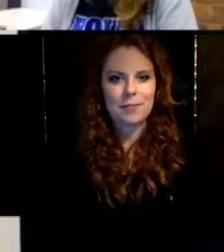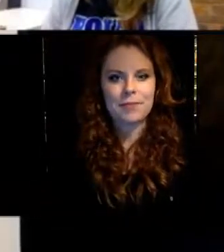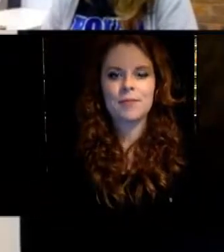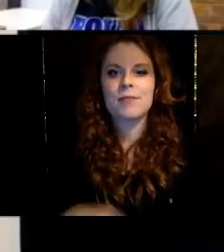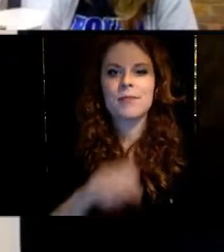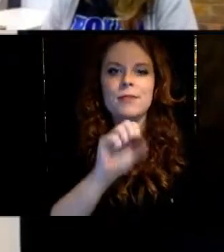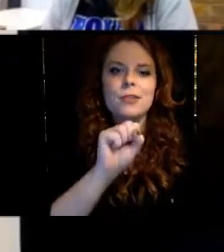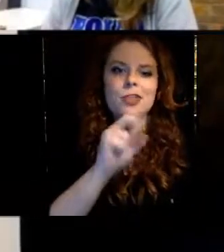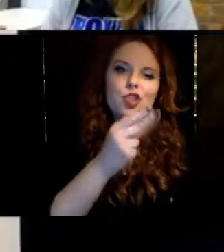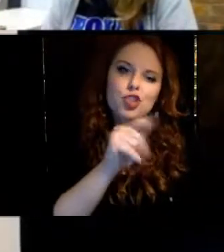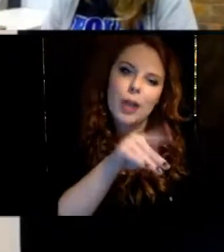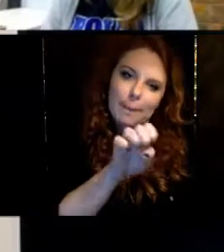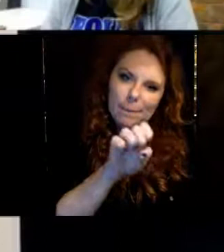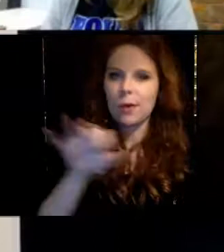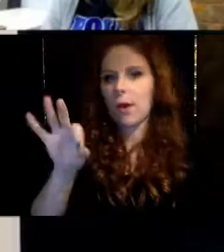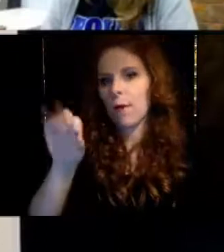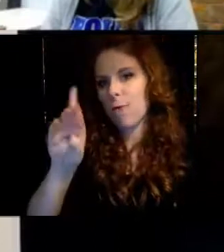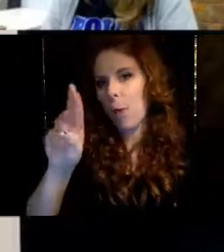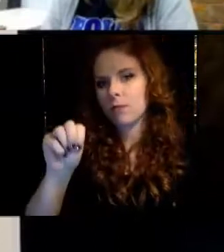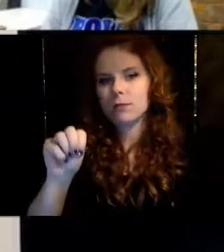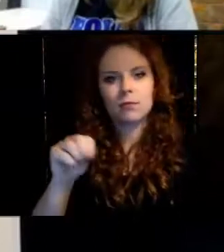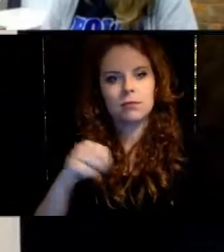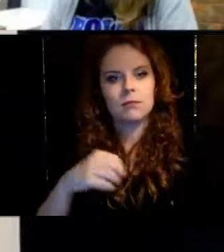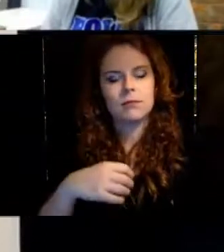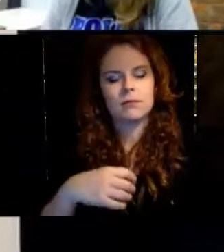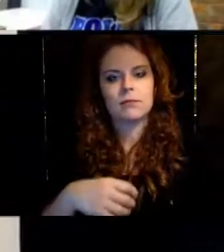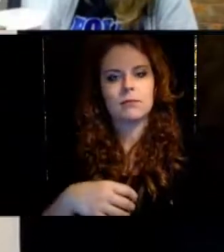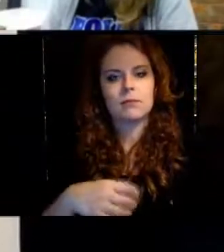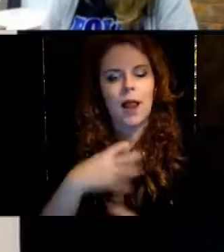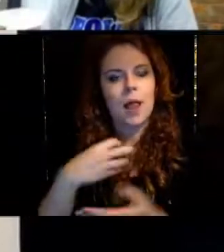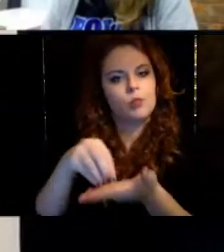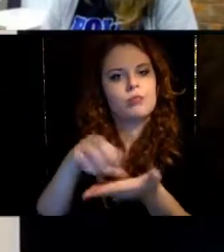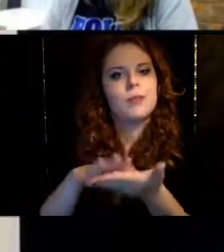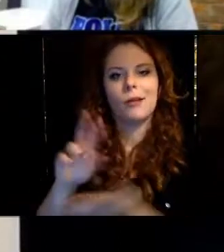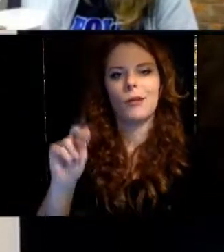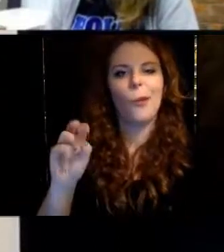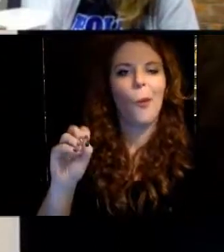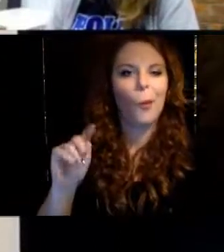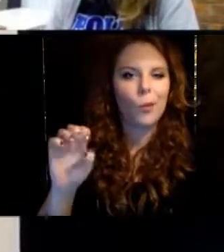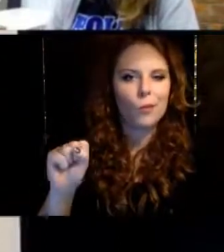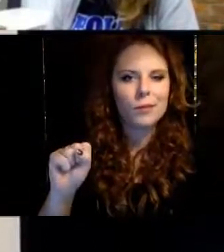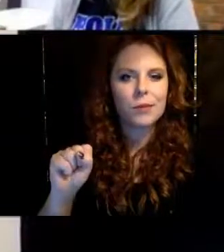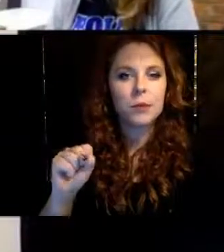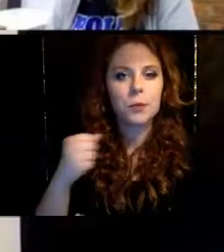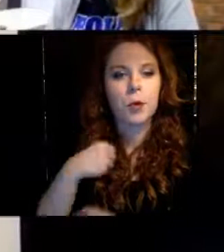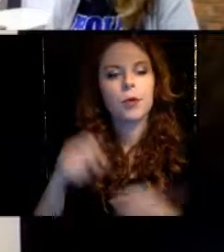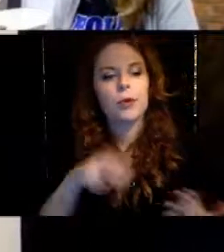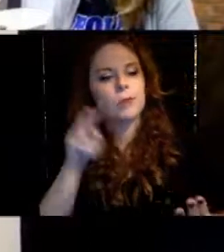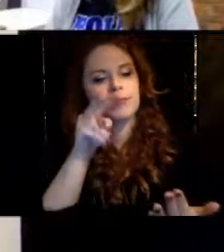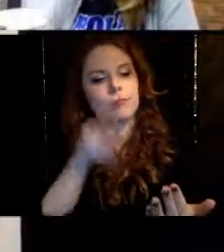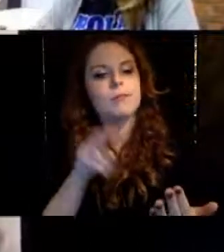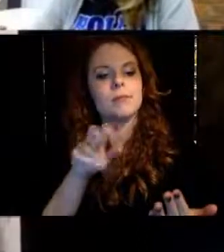shape and form. I just like to add notes so when you guys look back, you